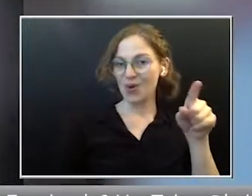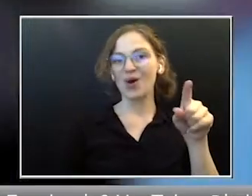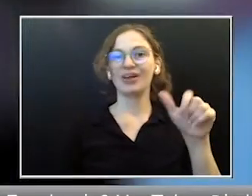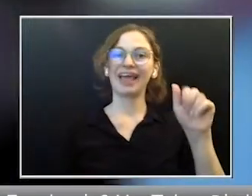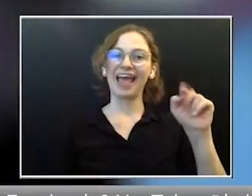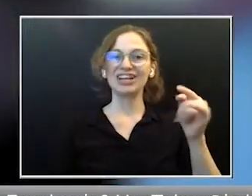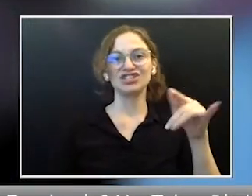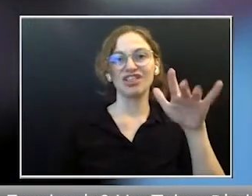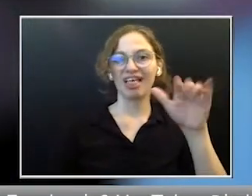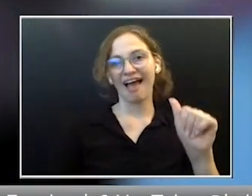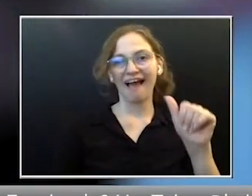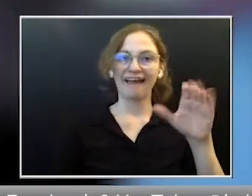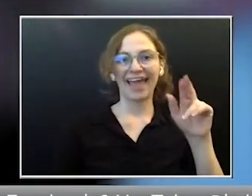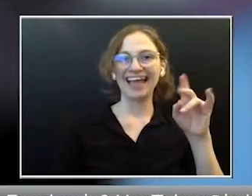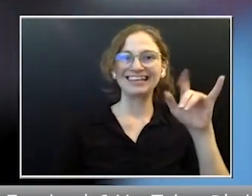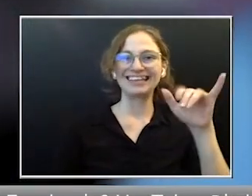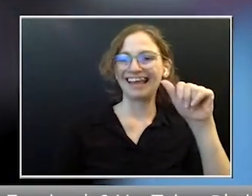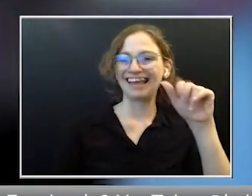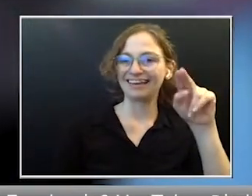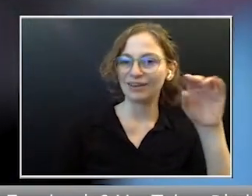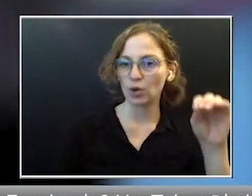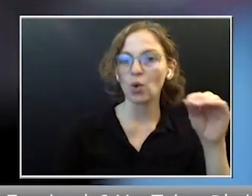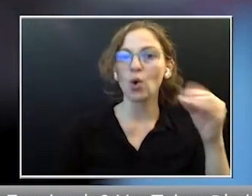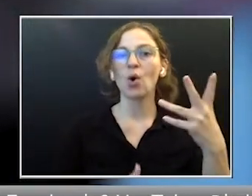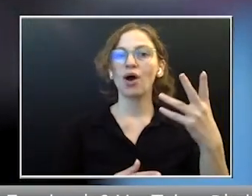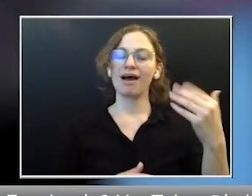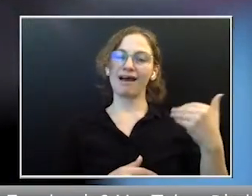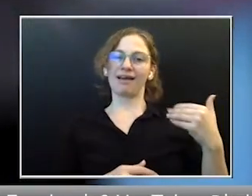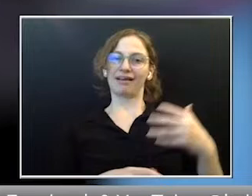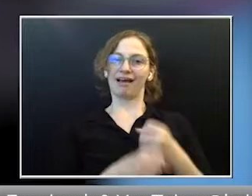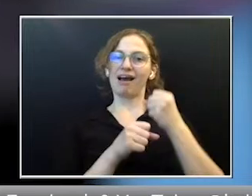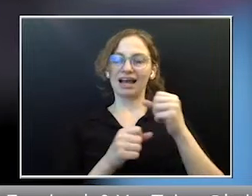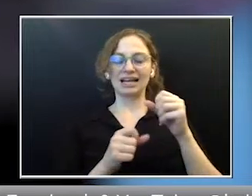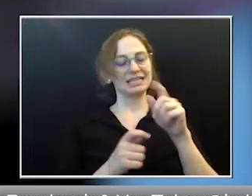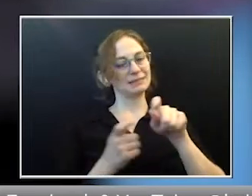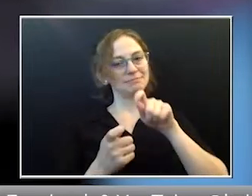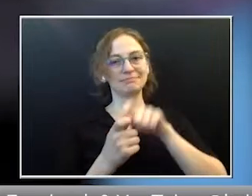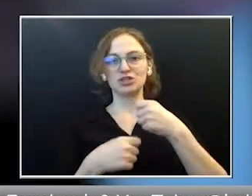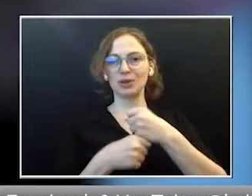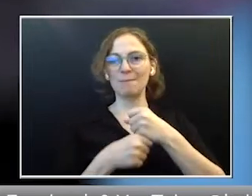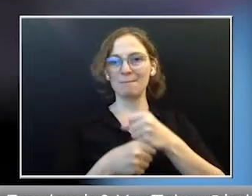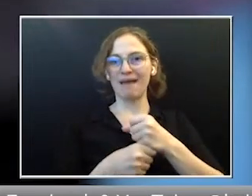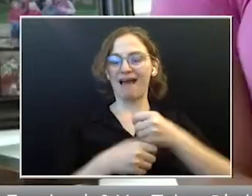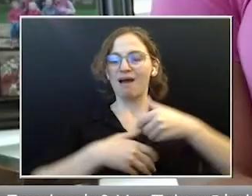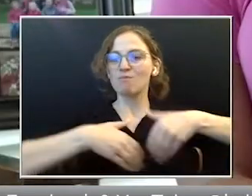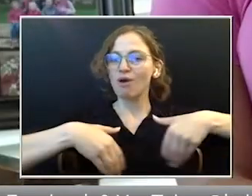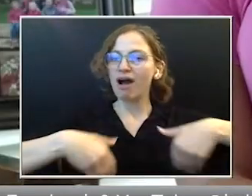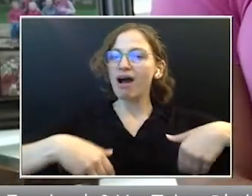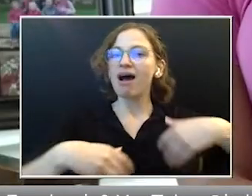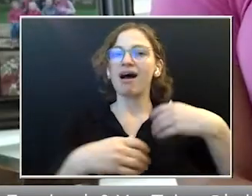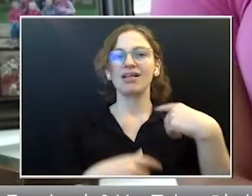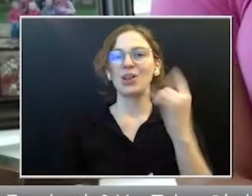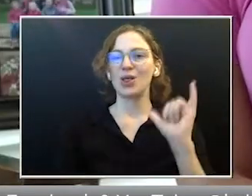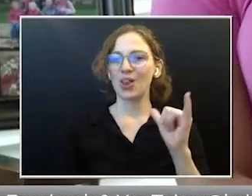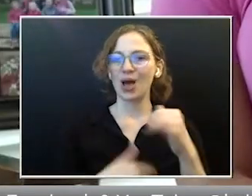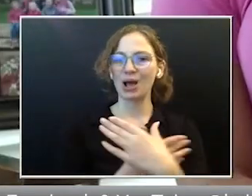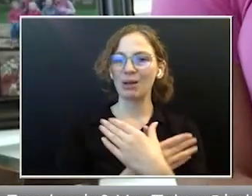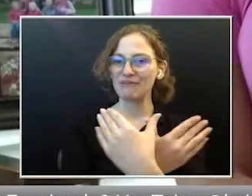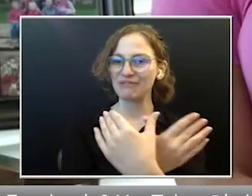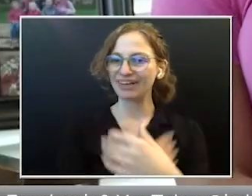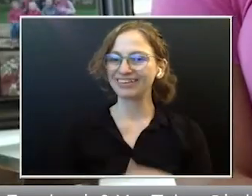this monarch butterfly bra at Art Bra KC, a fundraiser for breast cancer. I just had a gut feeling